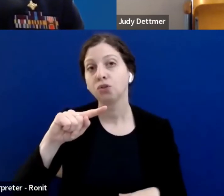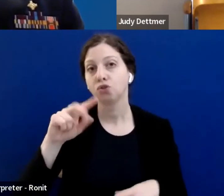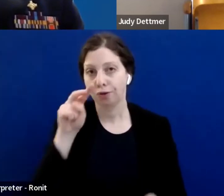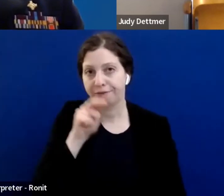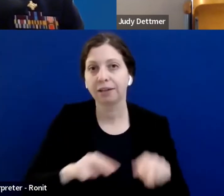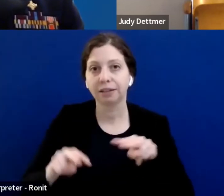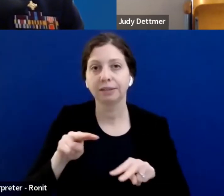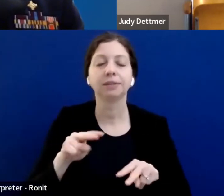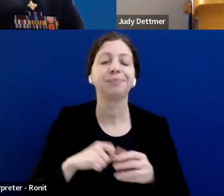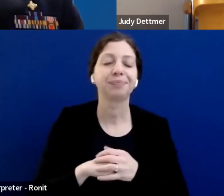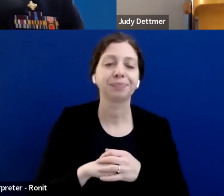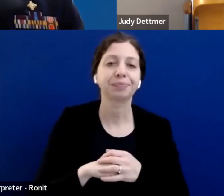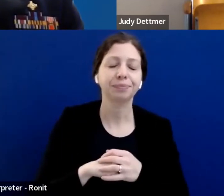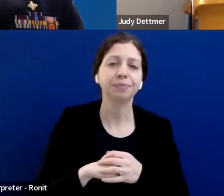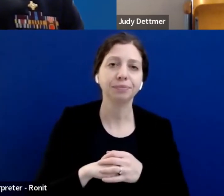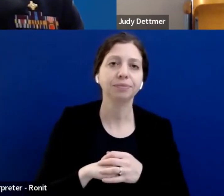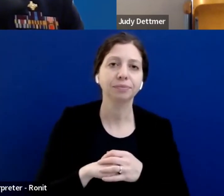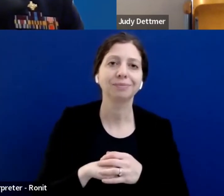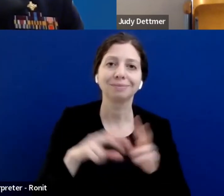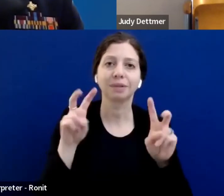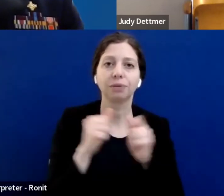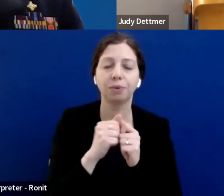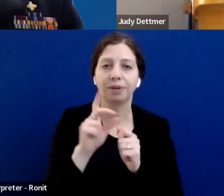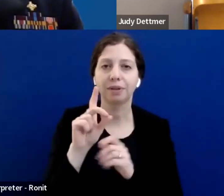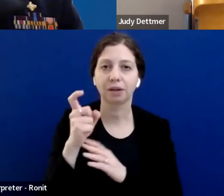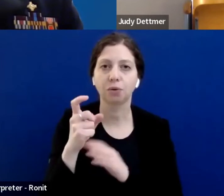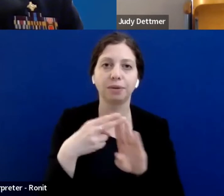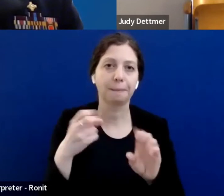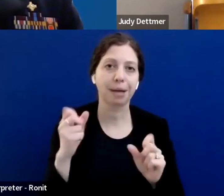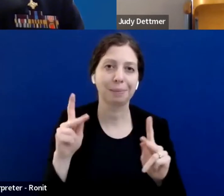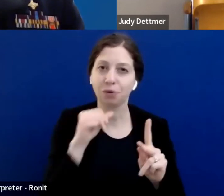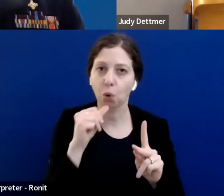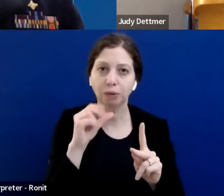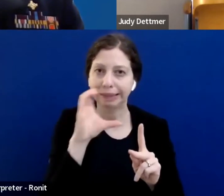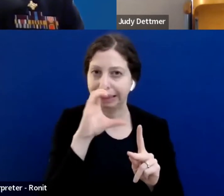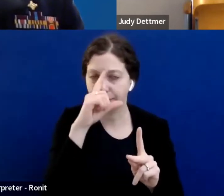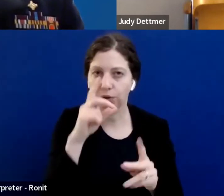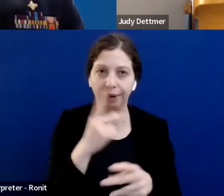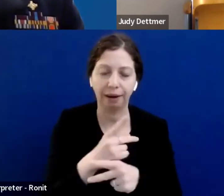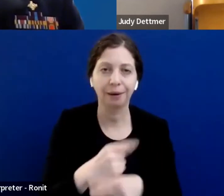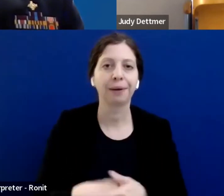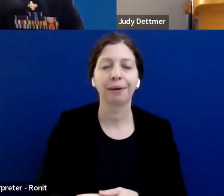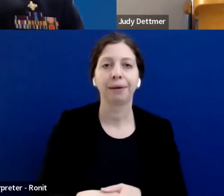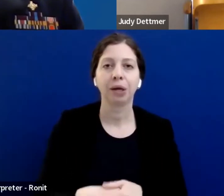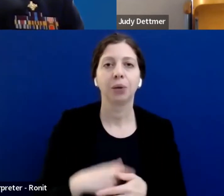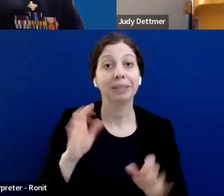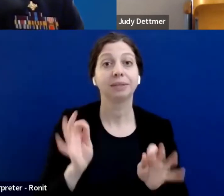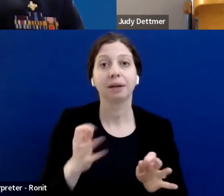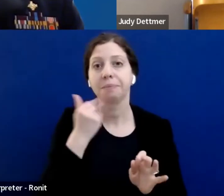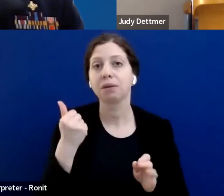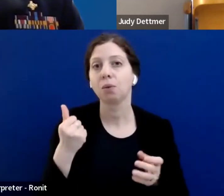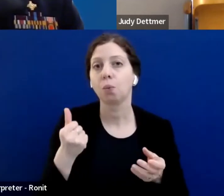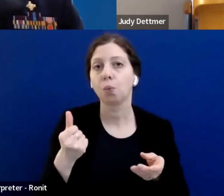surveillance, is that the issues with diagnosis and that many people don't seek care. And that's why we decided that the best way